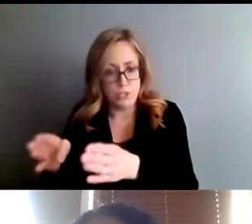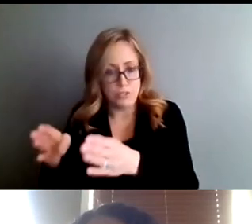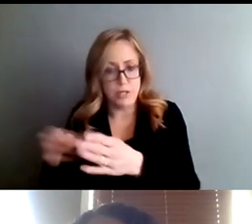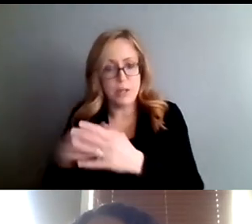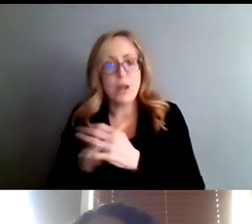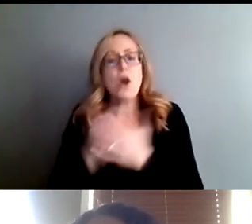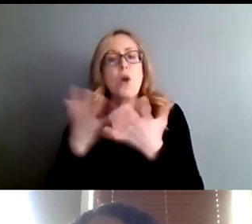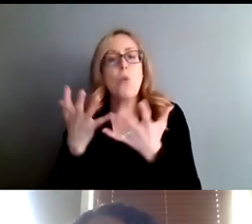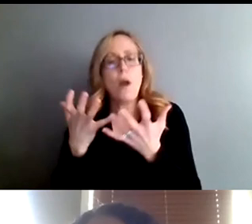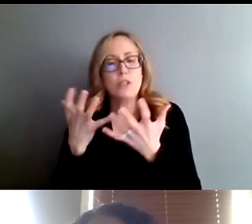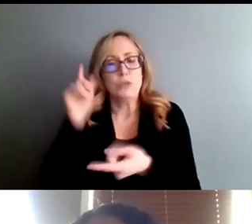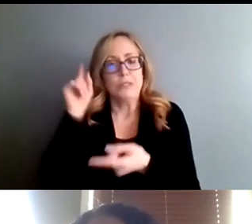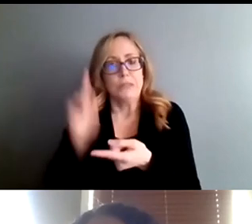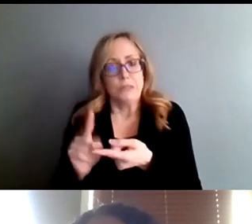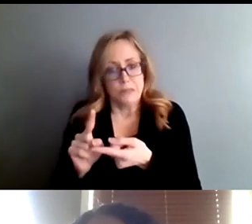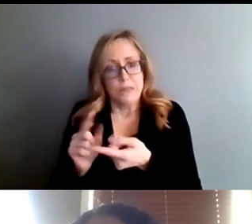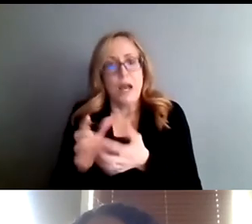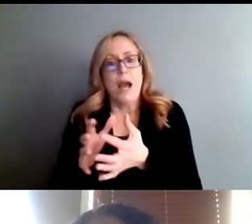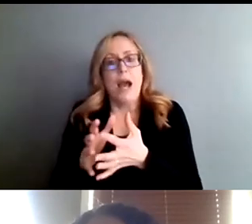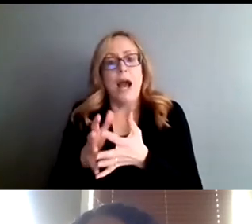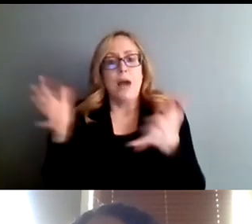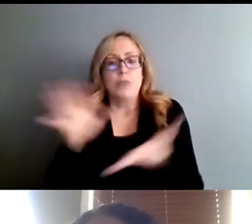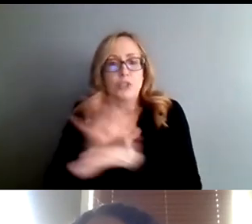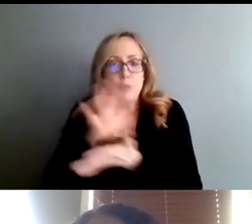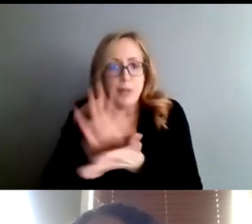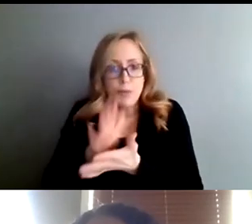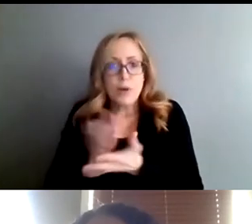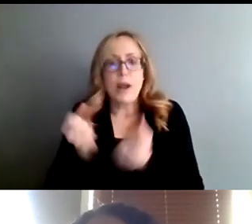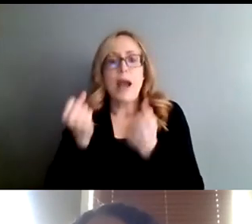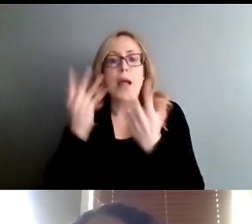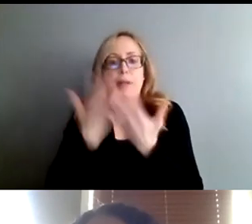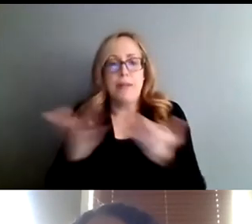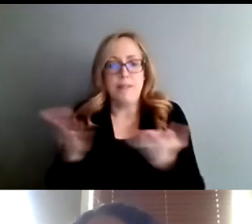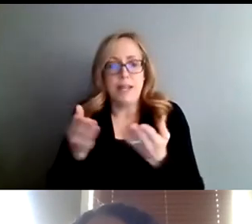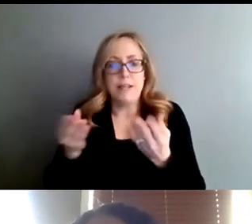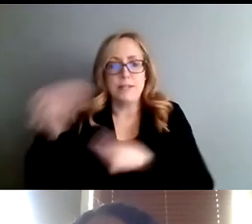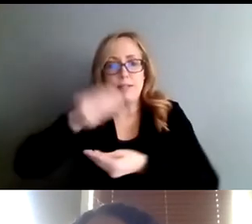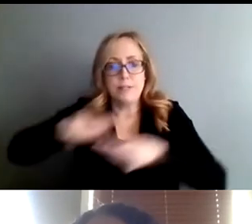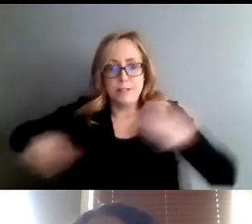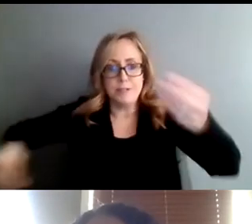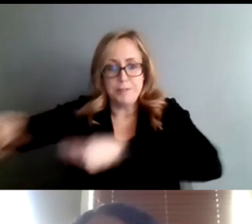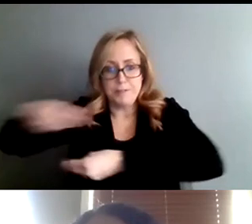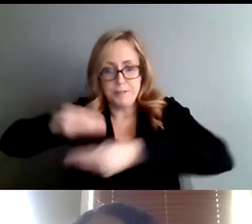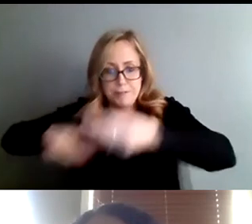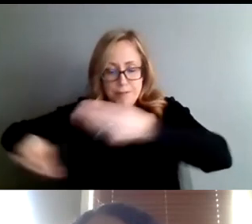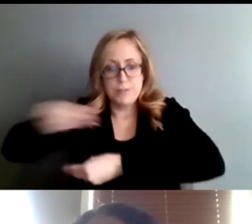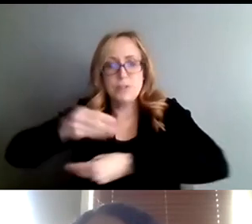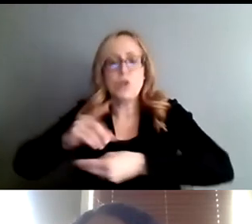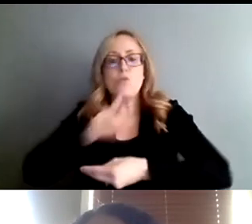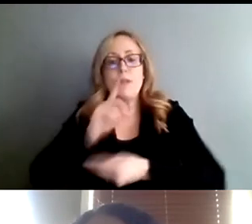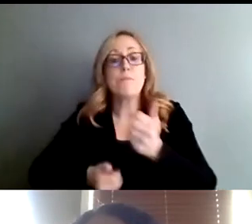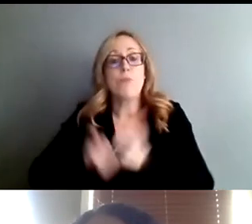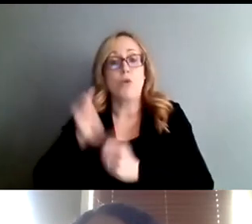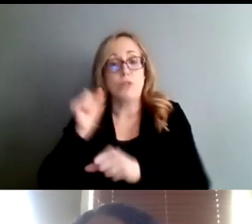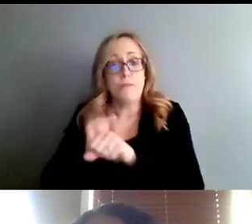amount of materials that are being distributed to students when they're in person. So the majority of the work that would